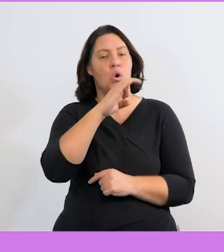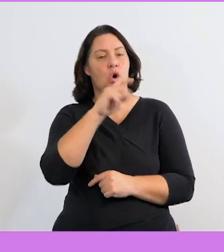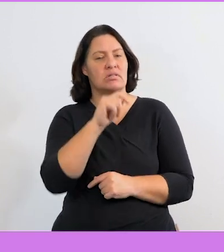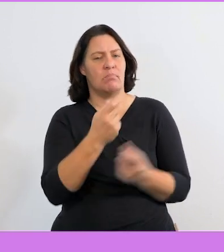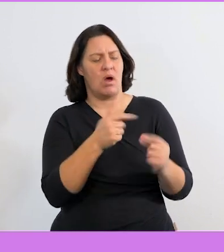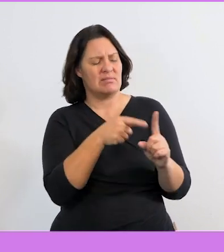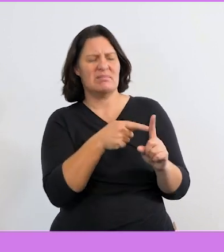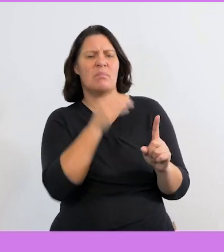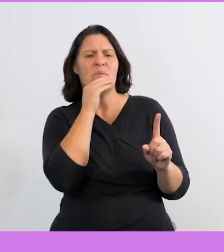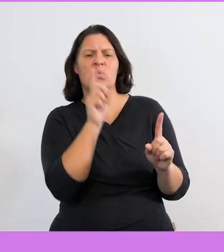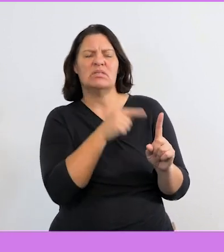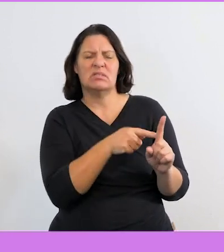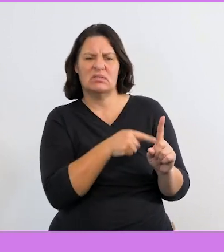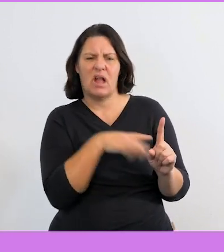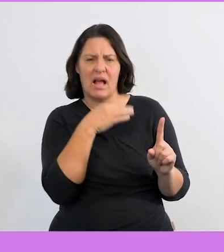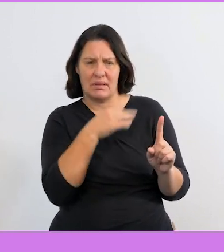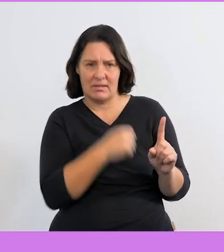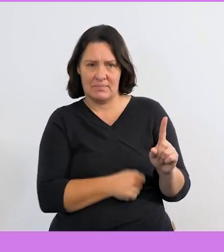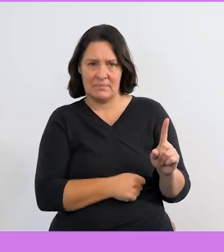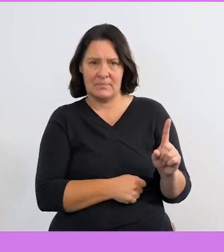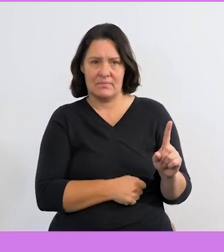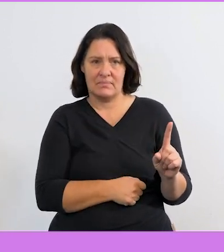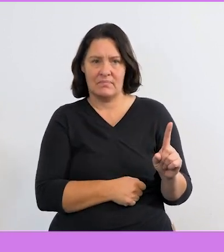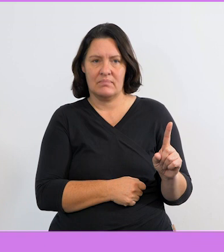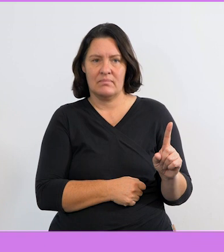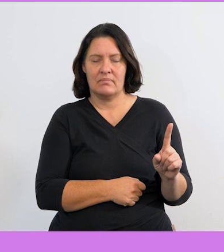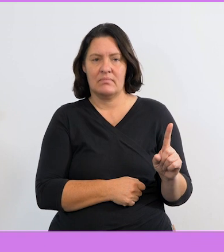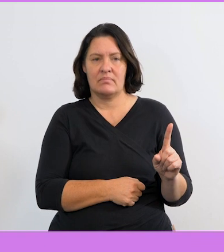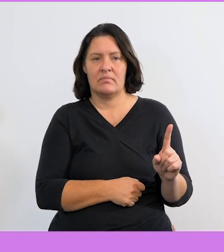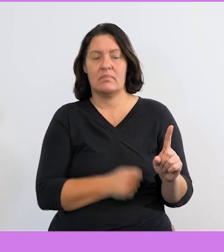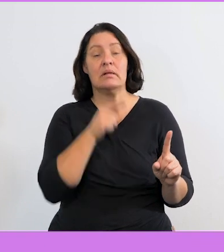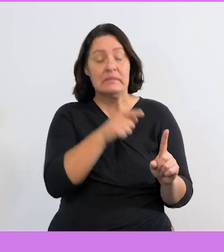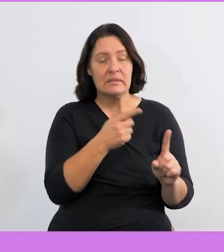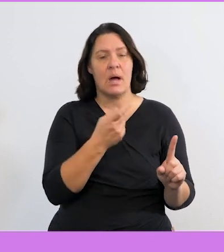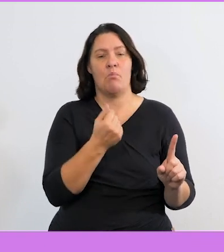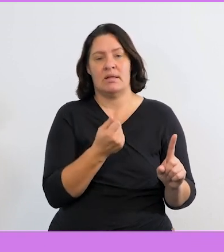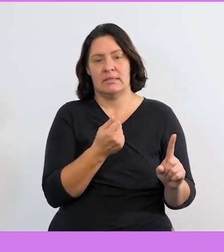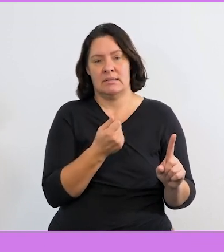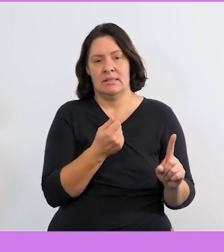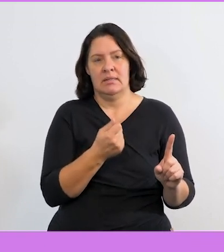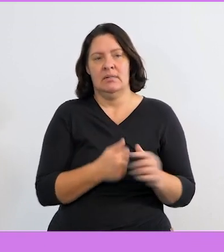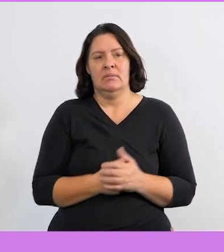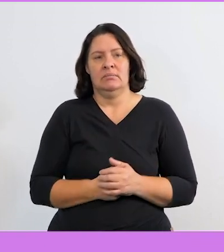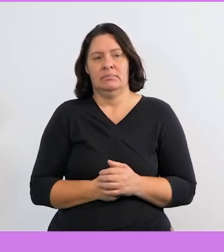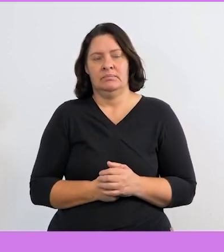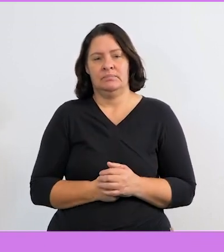price. Now remember cost price, now I'm going to write it down for you. Cost price is the price,